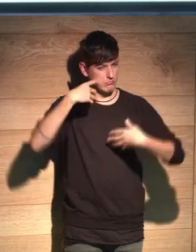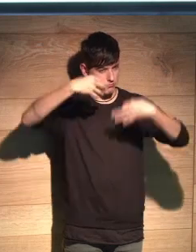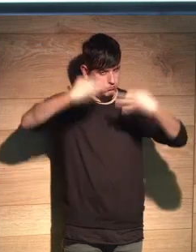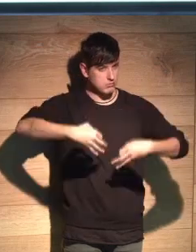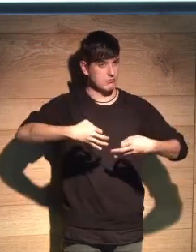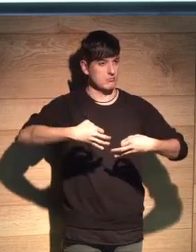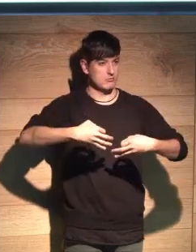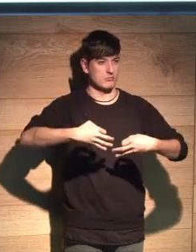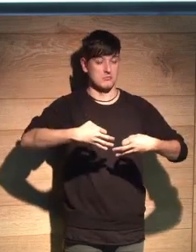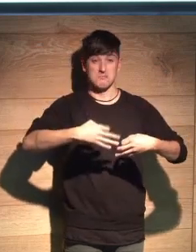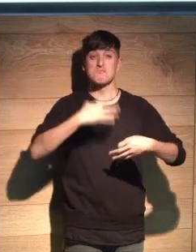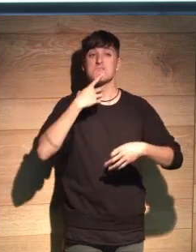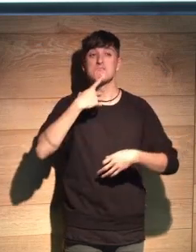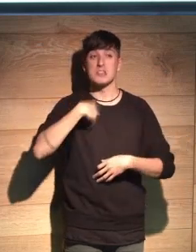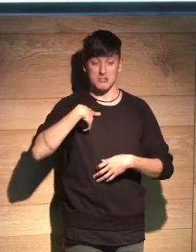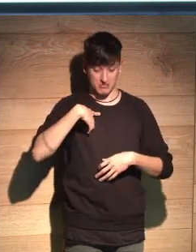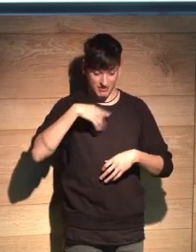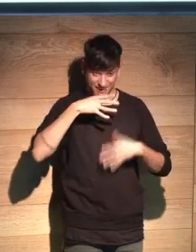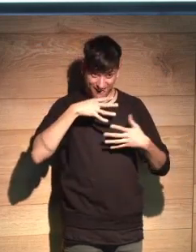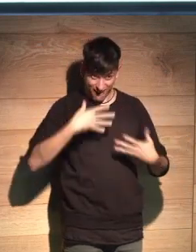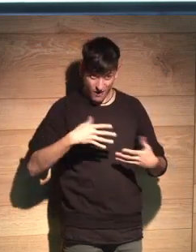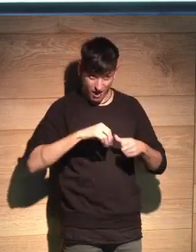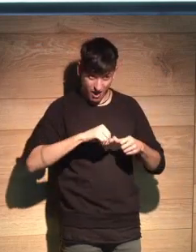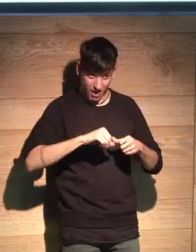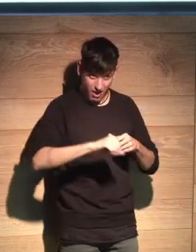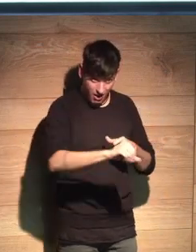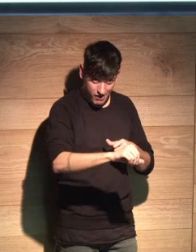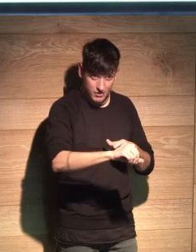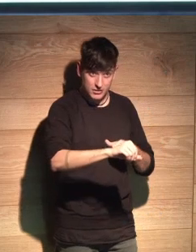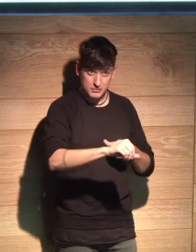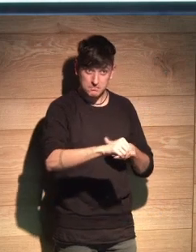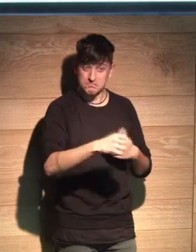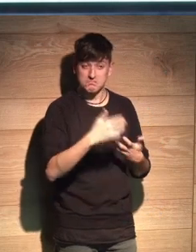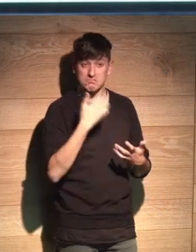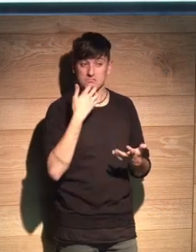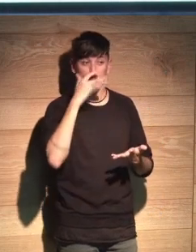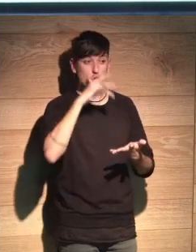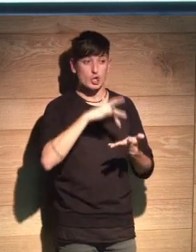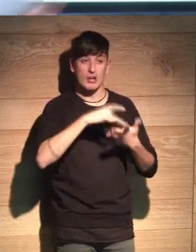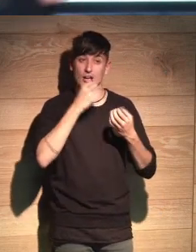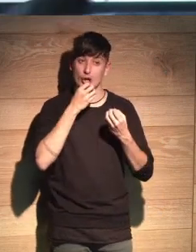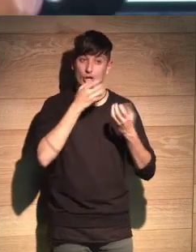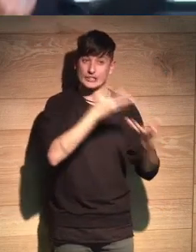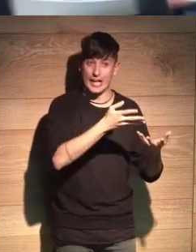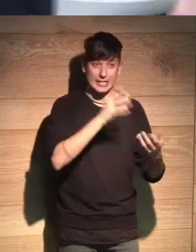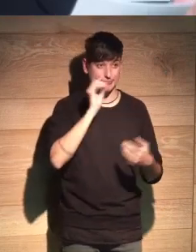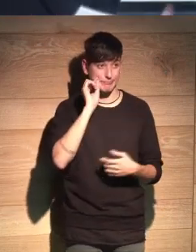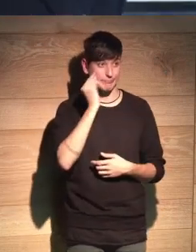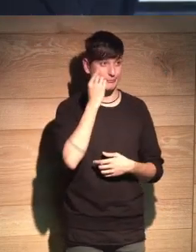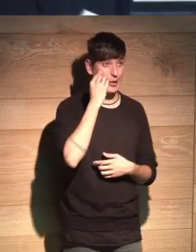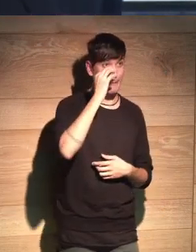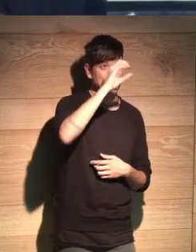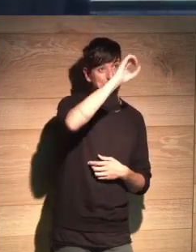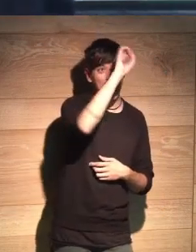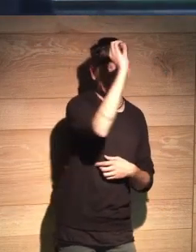she's convinced, fully convinced about all this, and she said, from now on, every time that we count, that we tell that